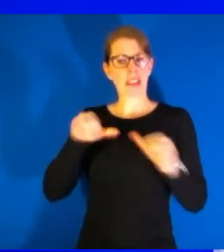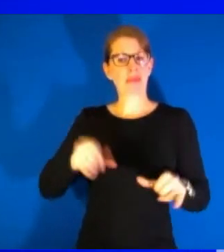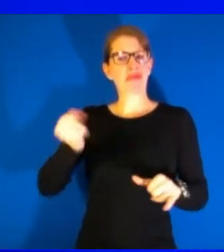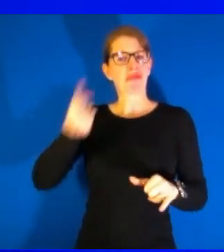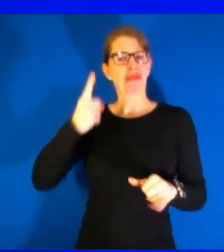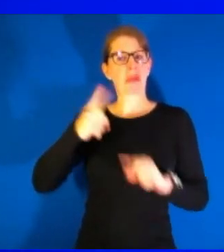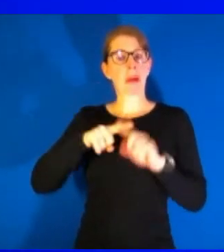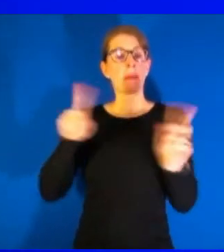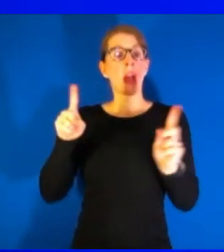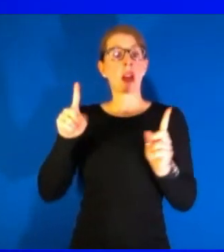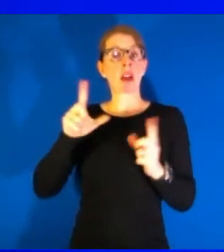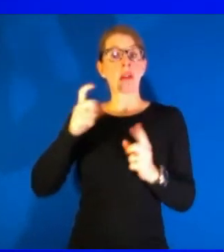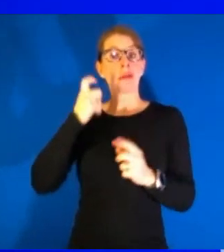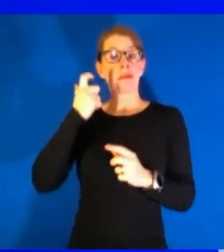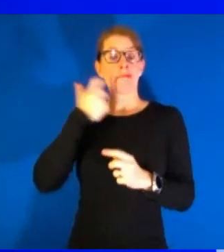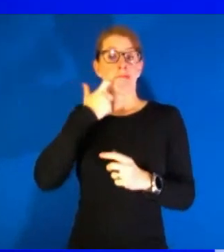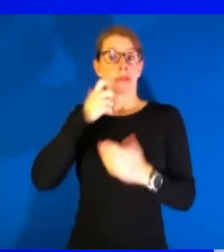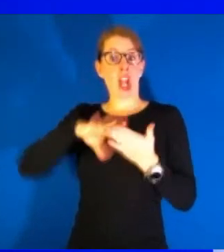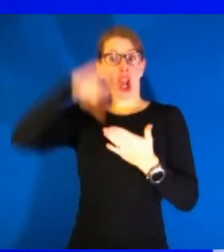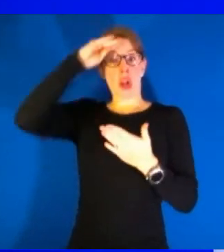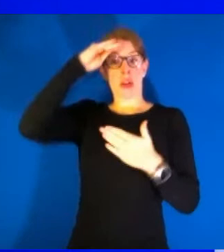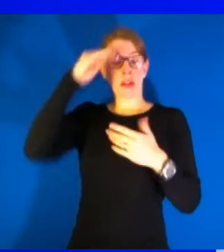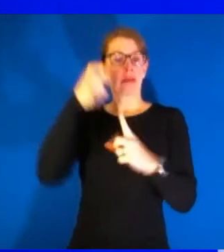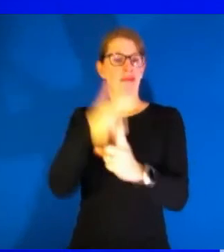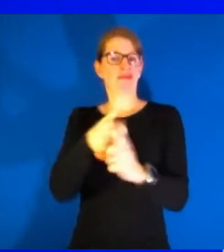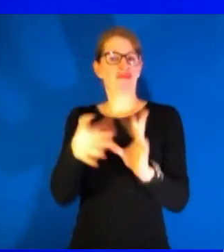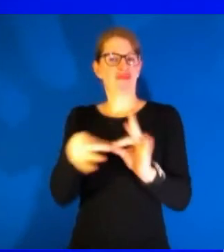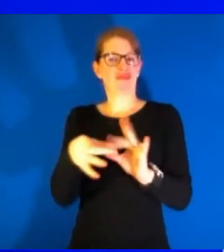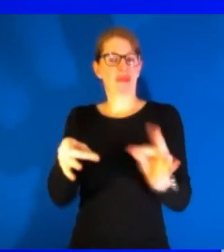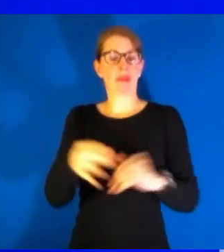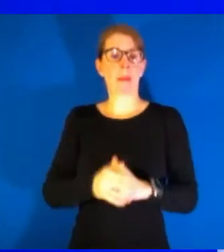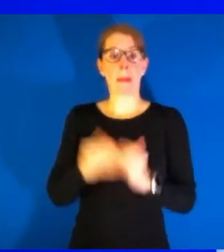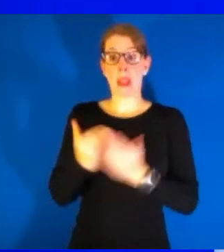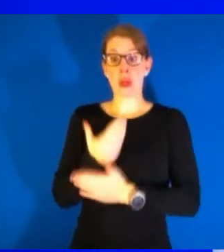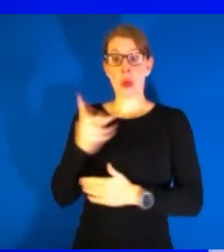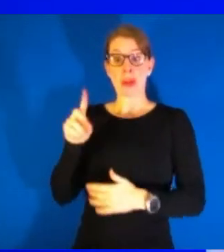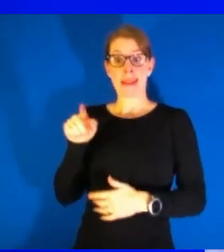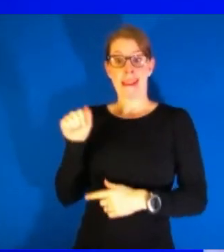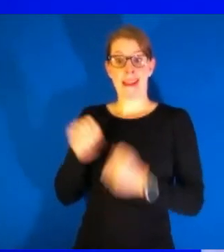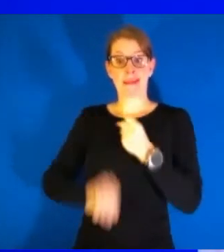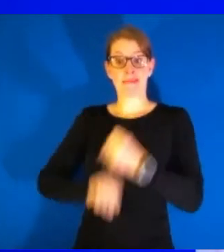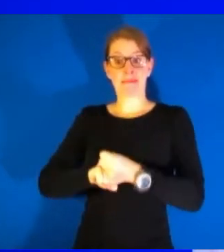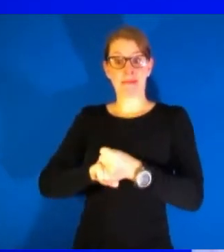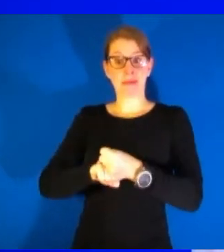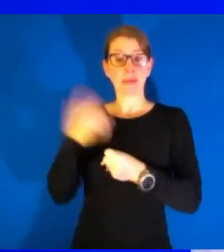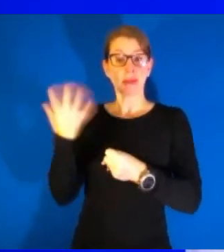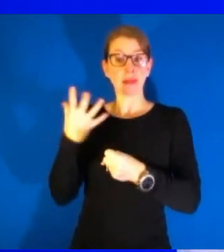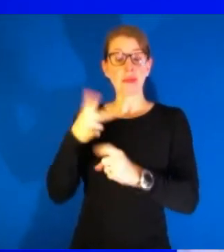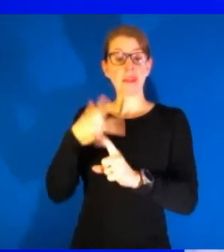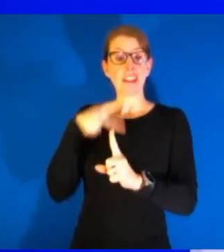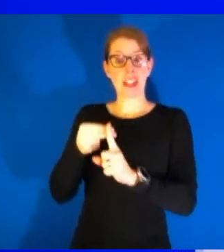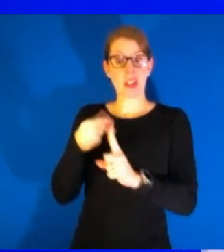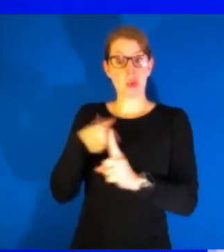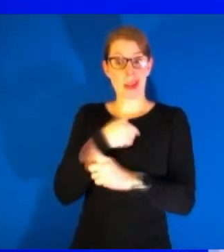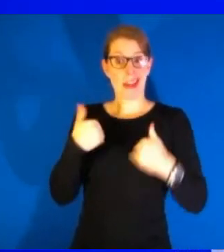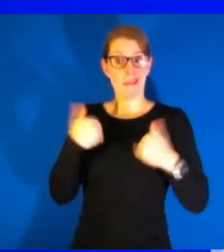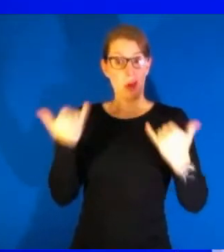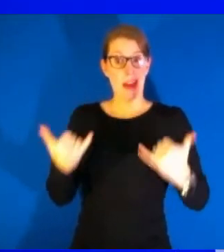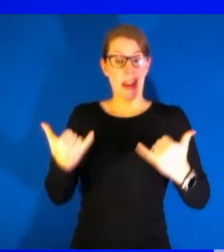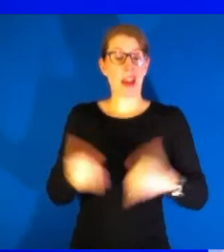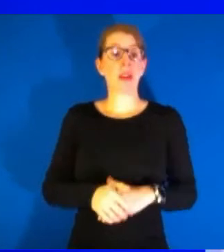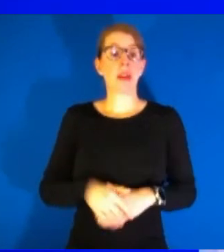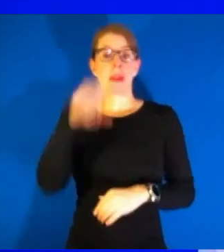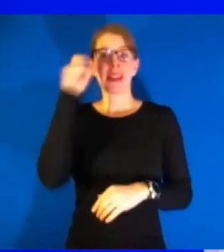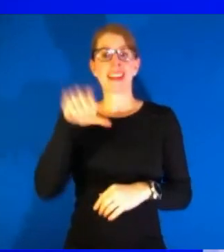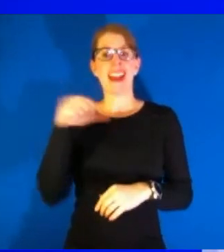found out, just as you alluded to, Steve, the new data that supports the vaccines we have right now, it's because of those other